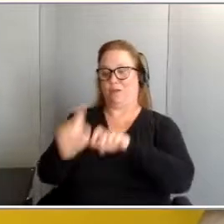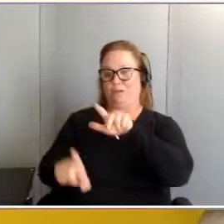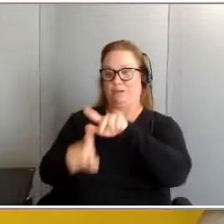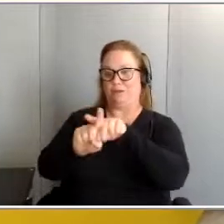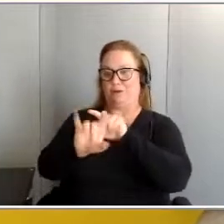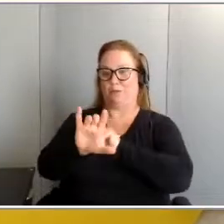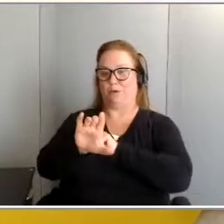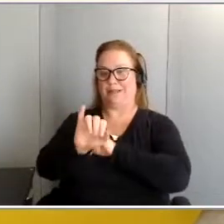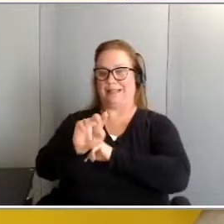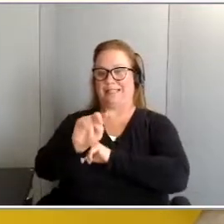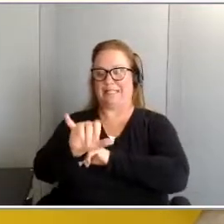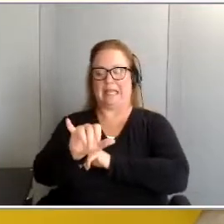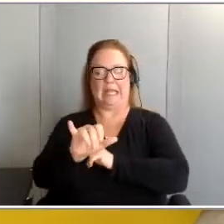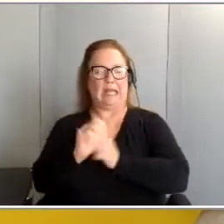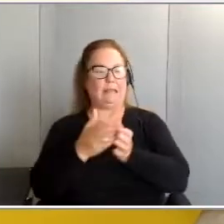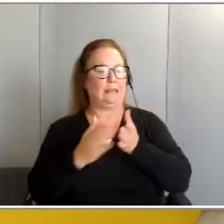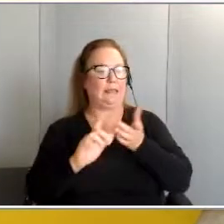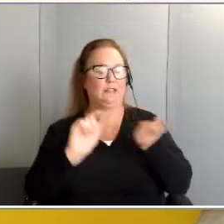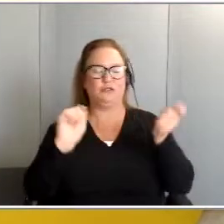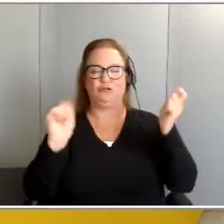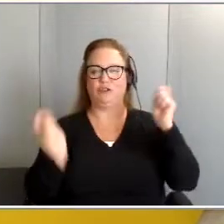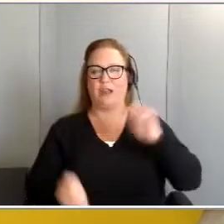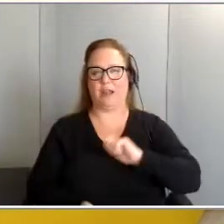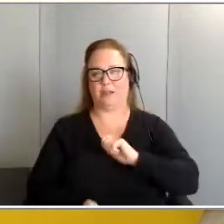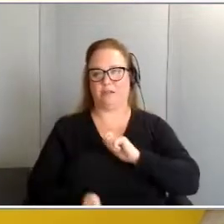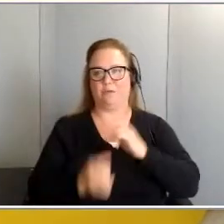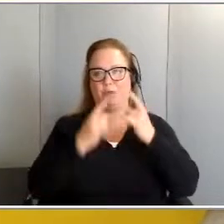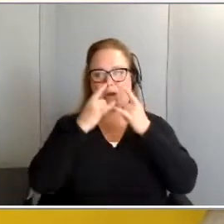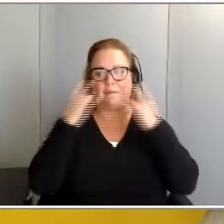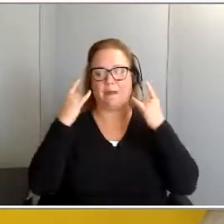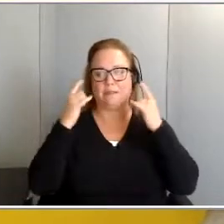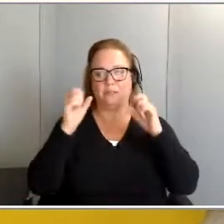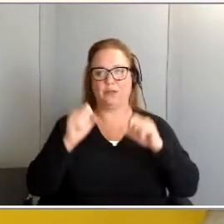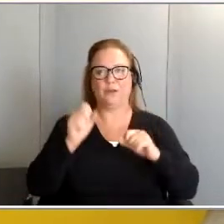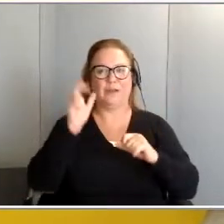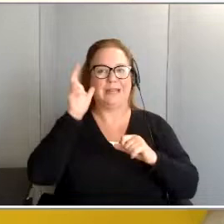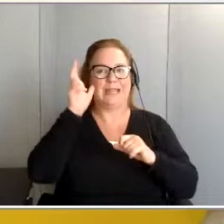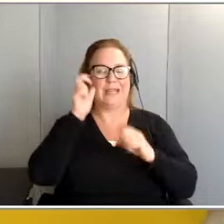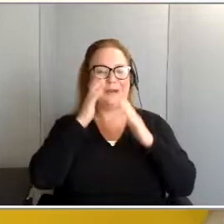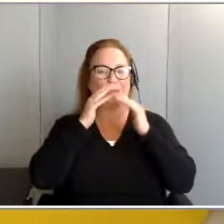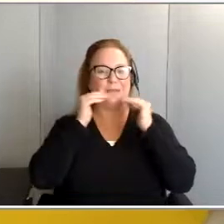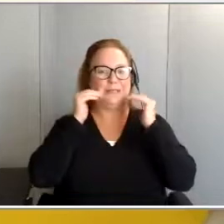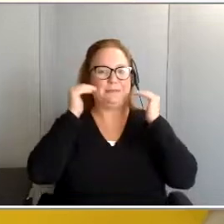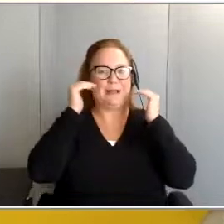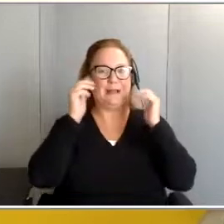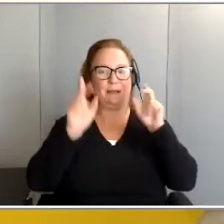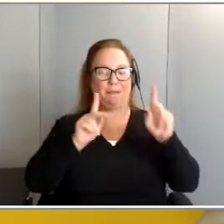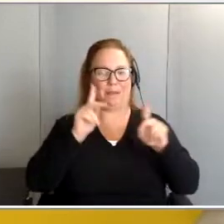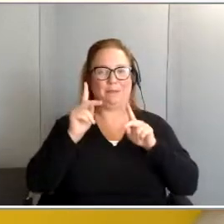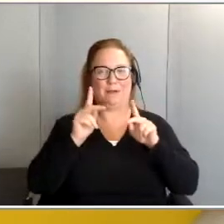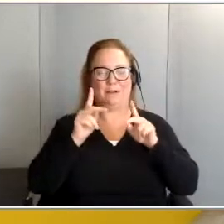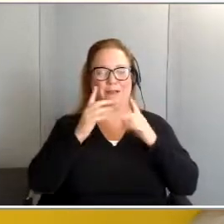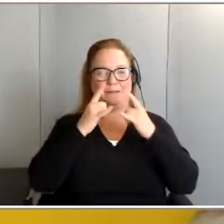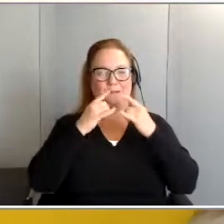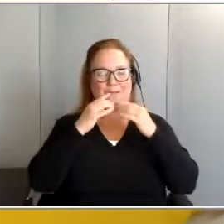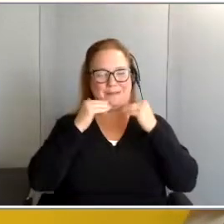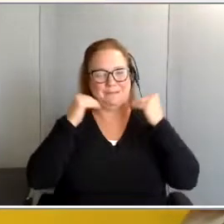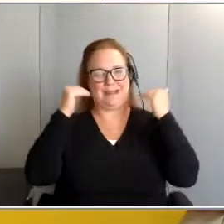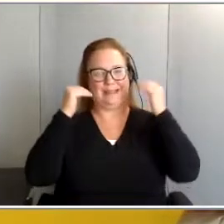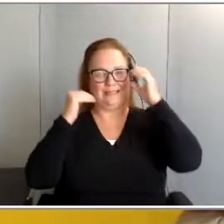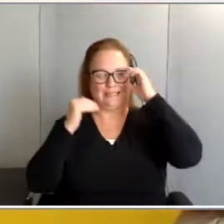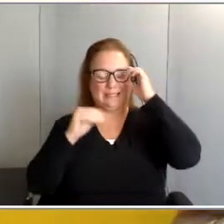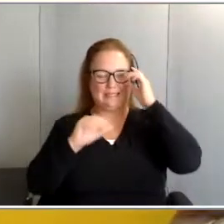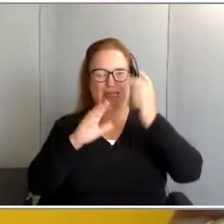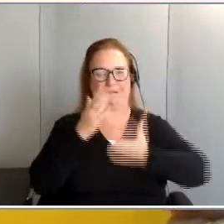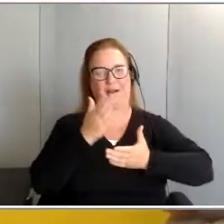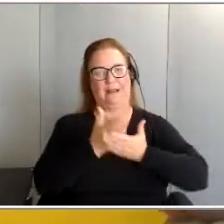things changed in a hurry. We're wearing masks, but you could hear the smile behind people's faces as Walt and Cindy got here. And I'm here with